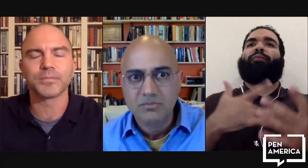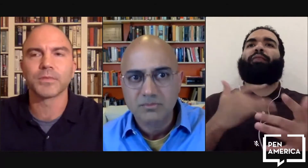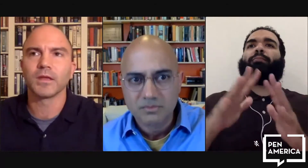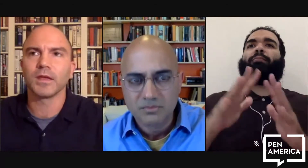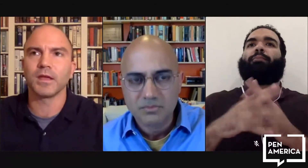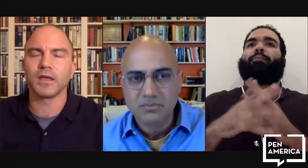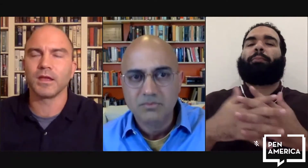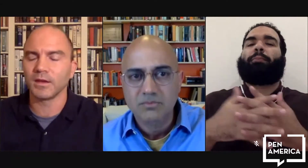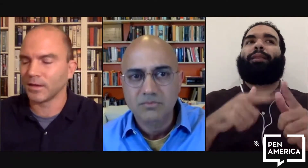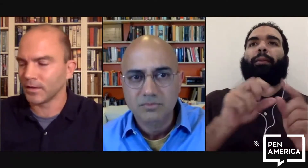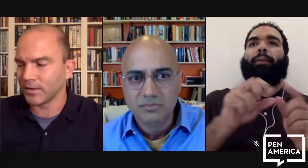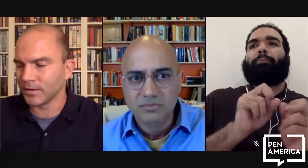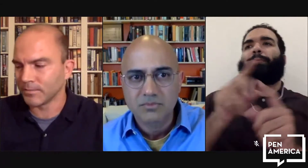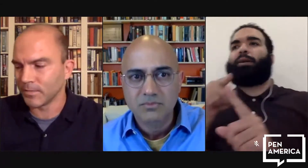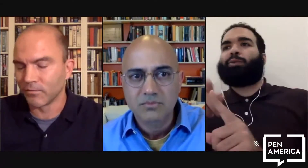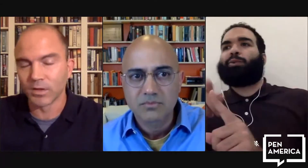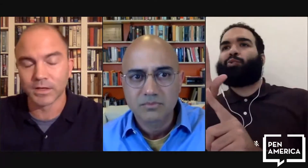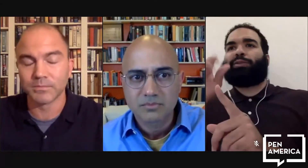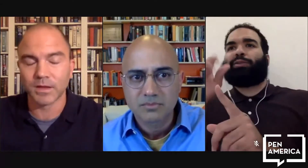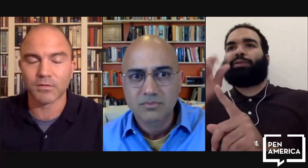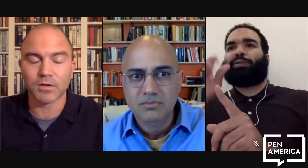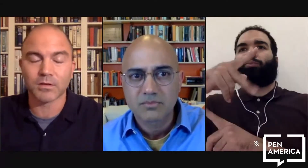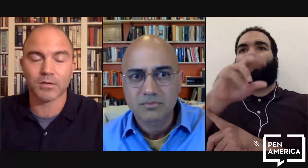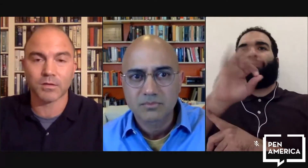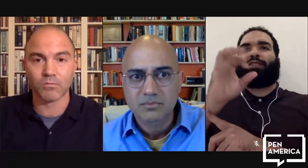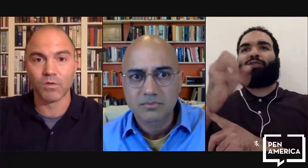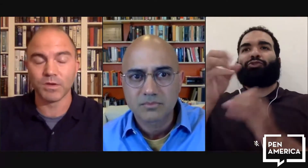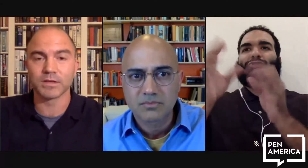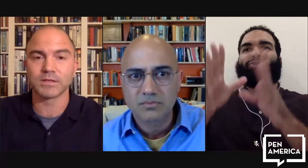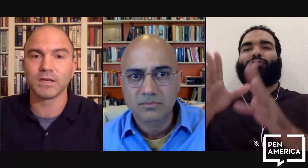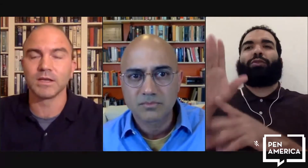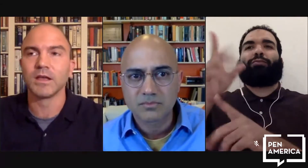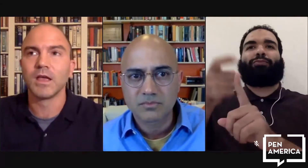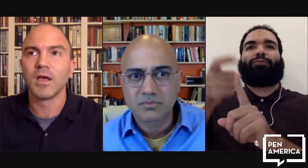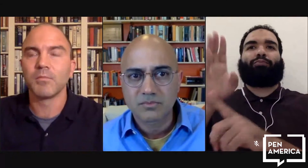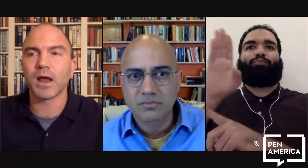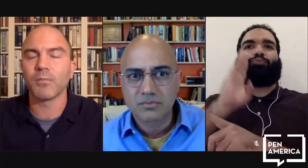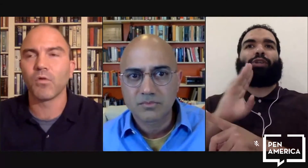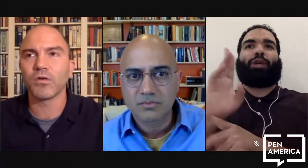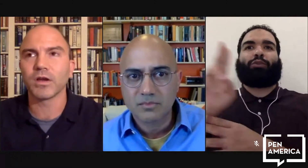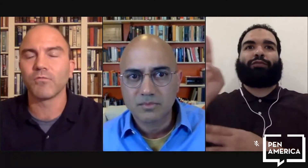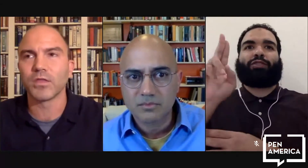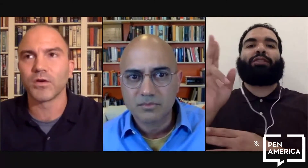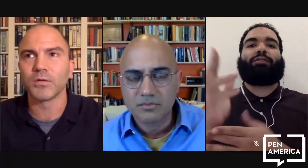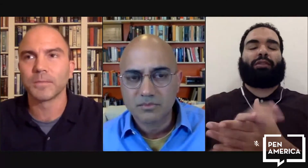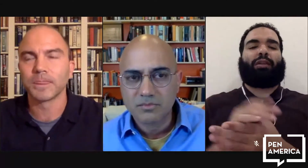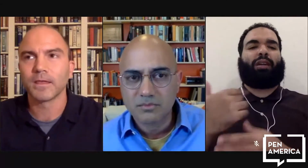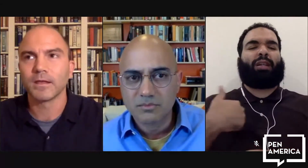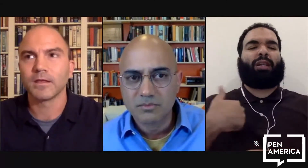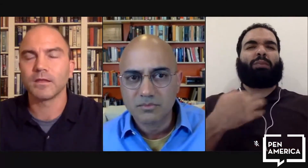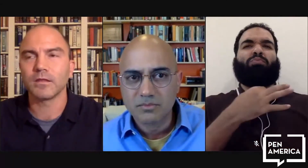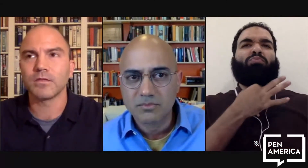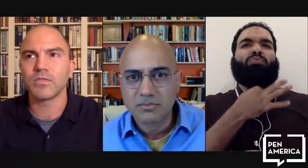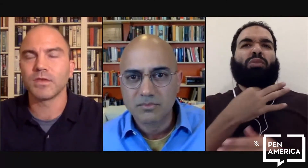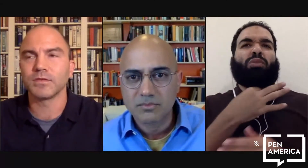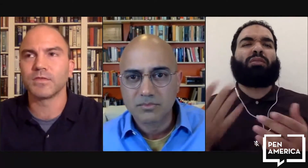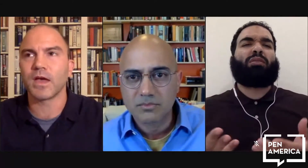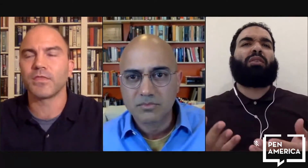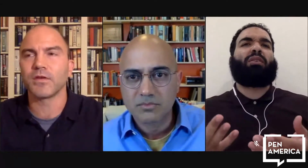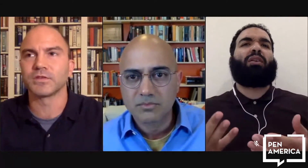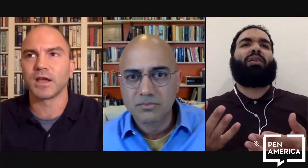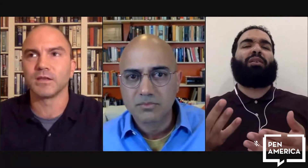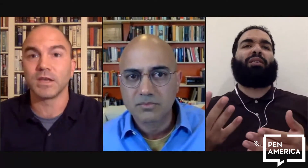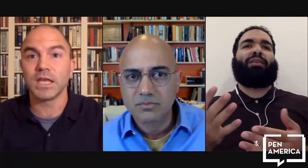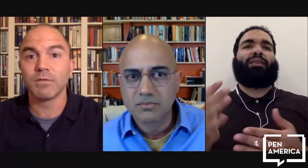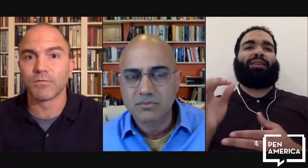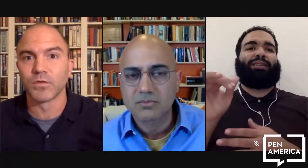her in a really riveting scene. But I'm wondering whether that